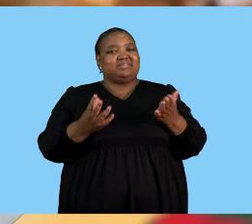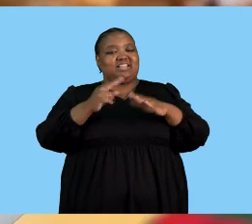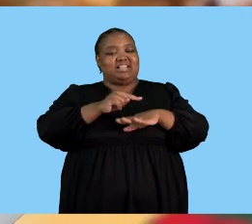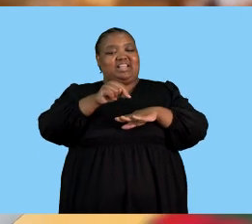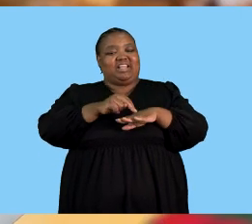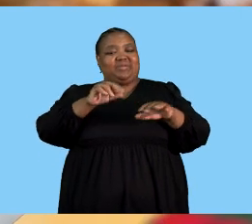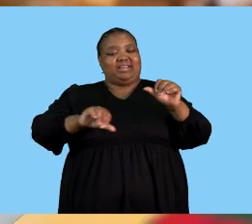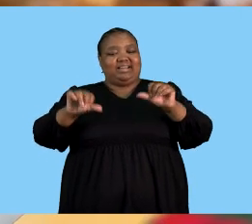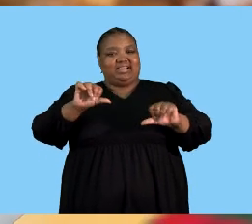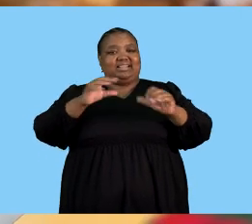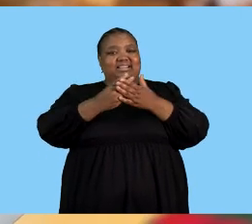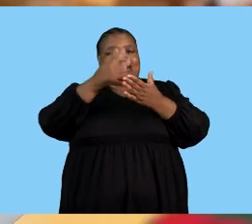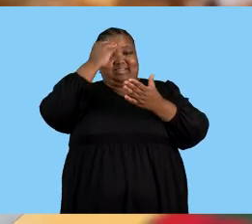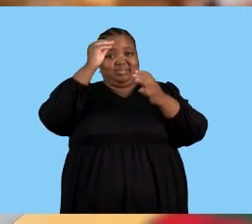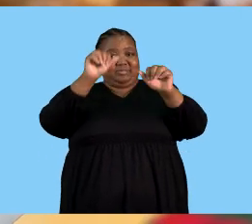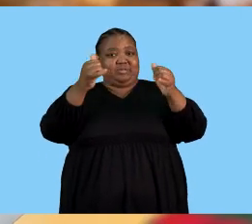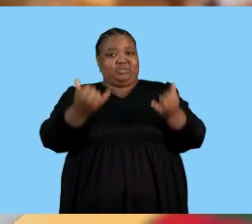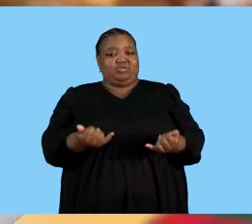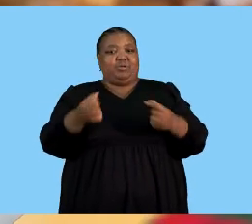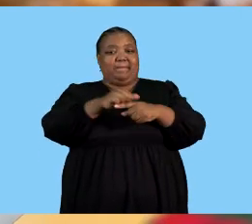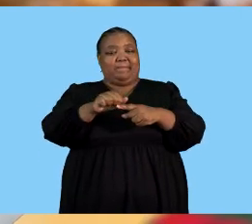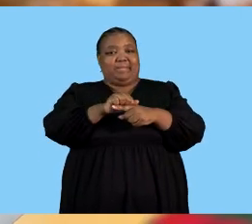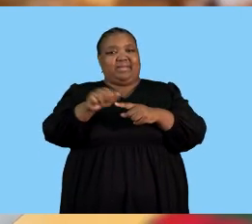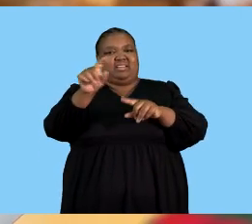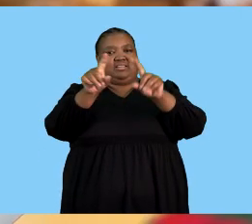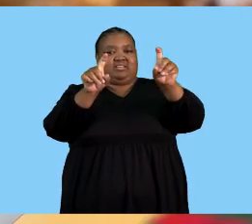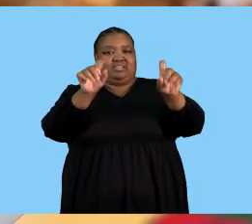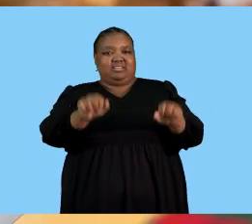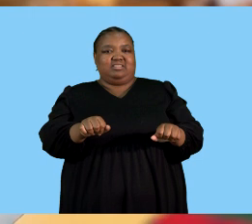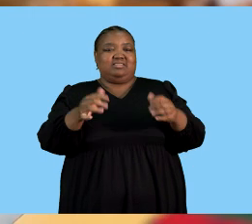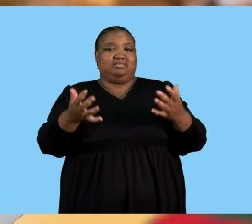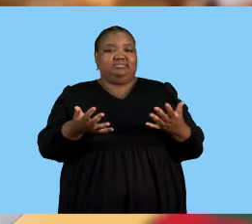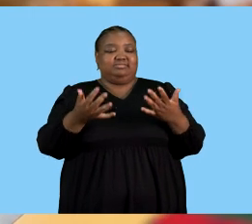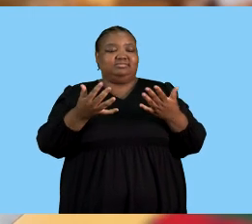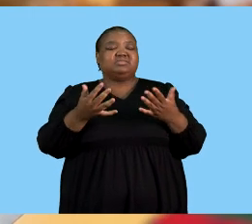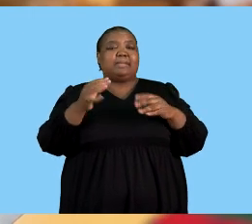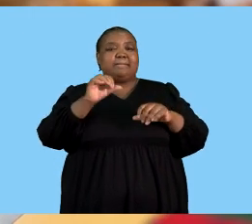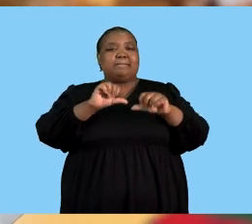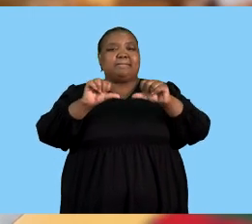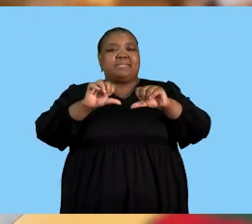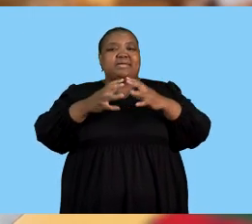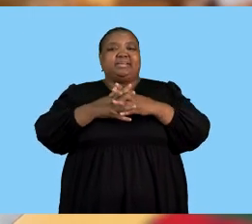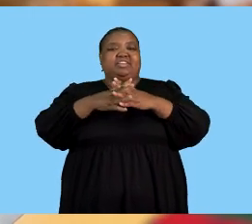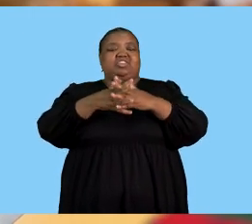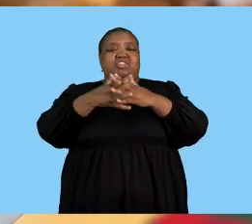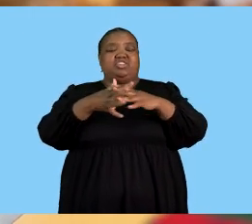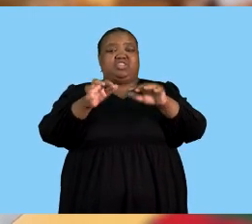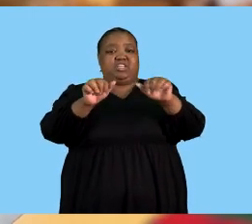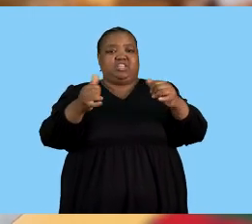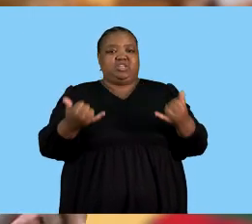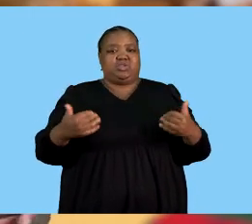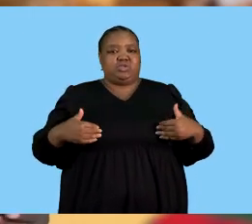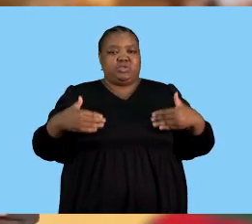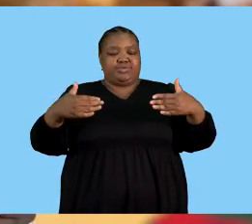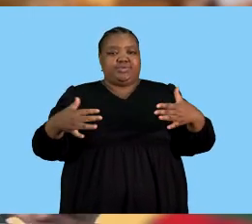Welcome learners to your natural science lesson, and today we're going to be doing some practice questions based on pure substances and mixtures. So let's